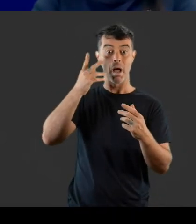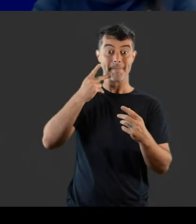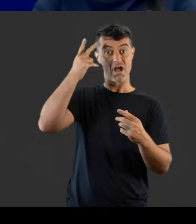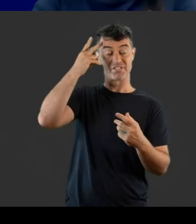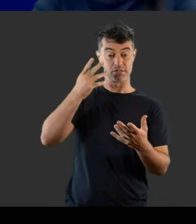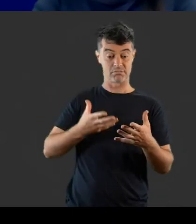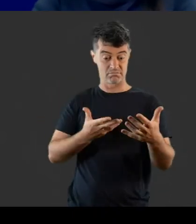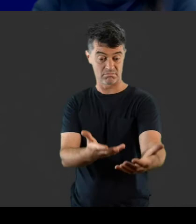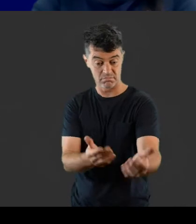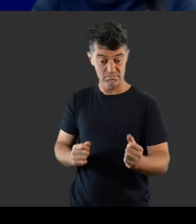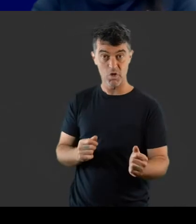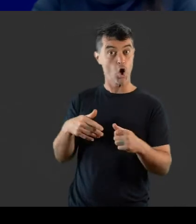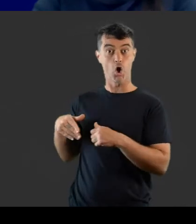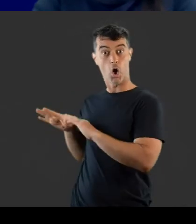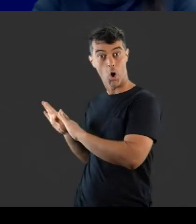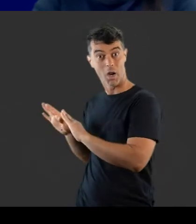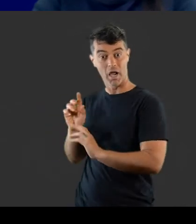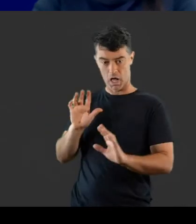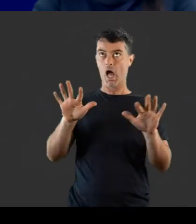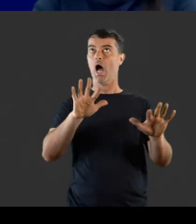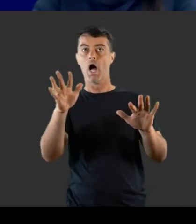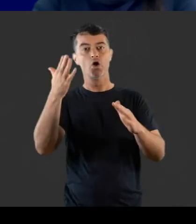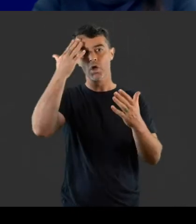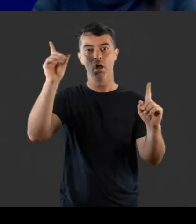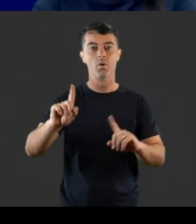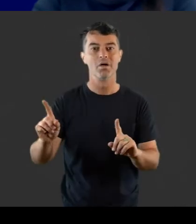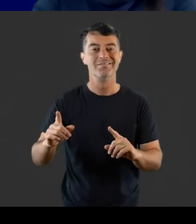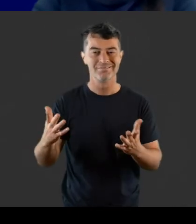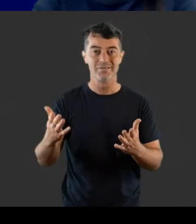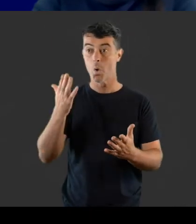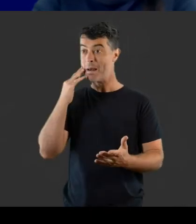when they have gone and when they have returned.